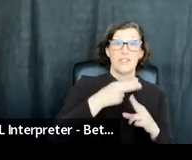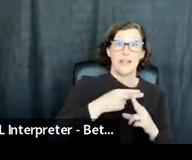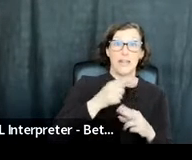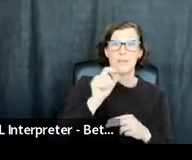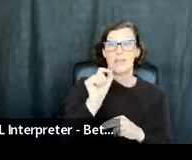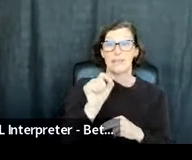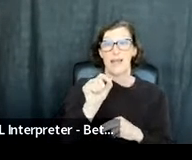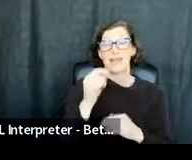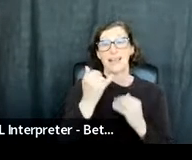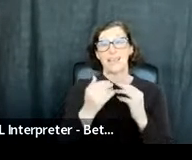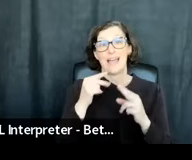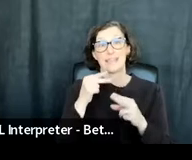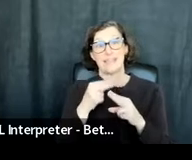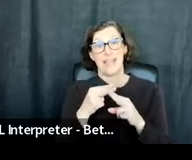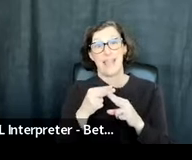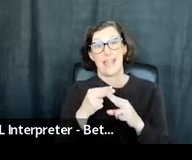iYellowgroup.com.